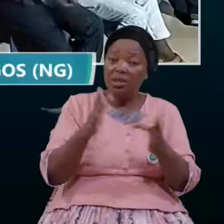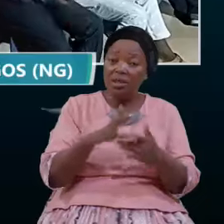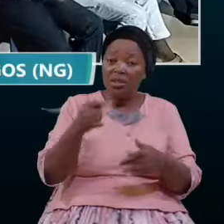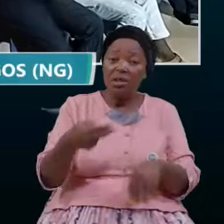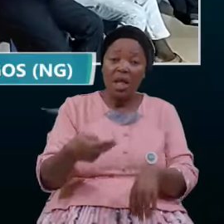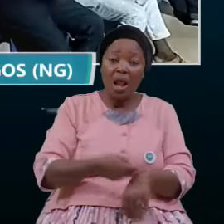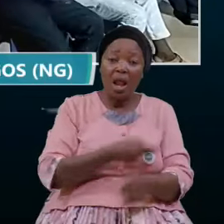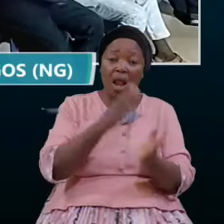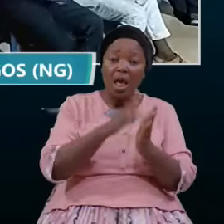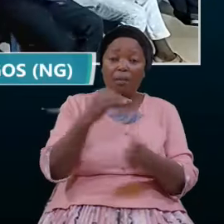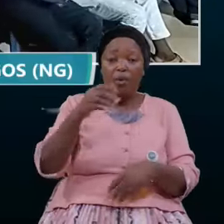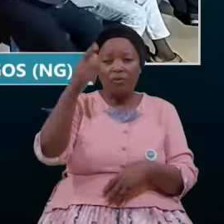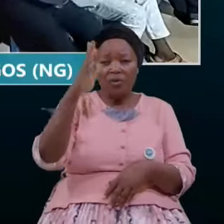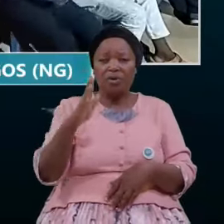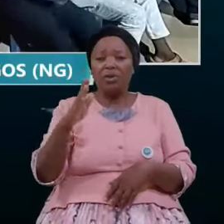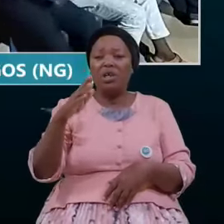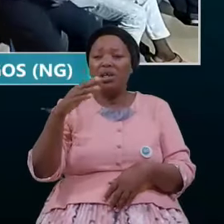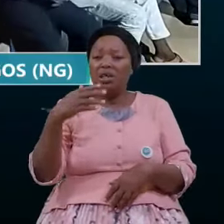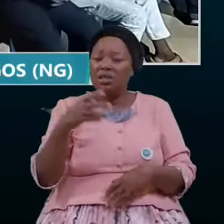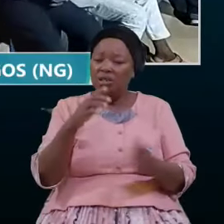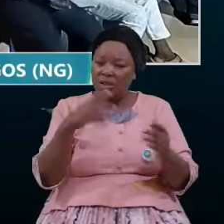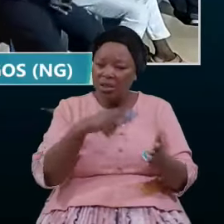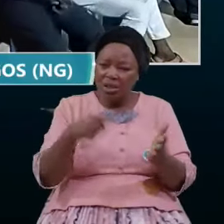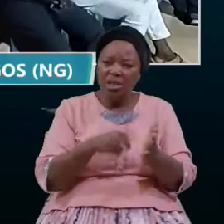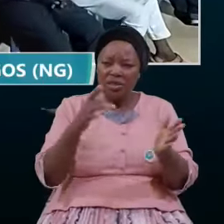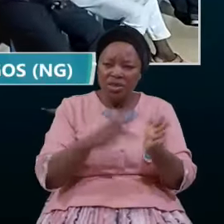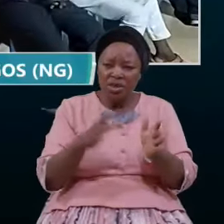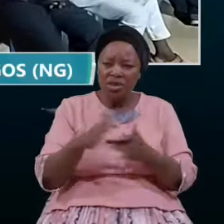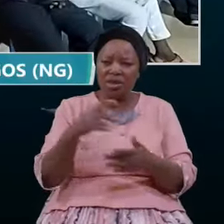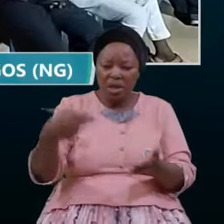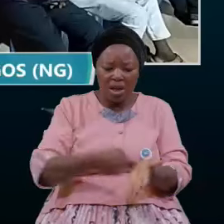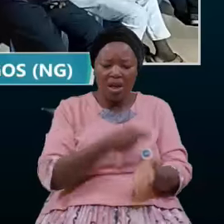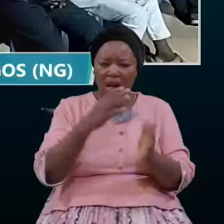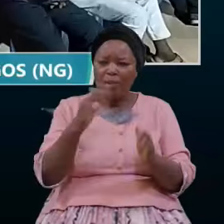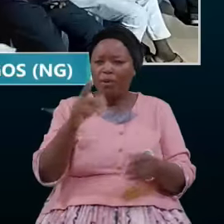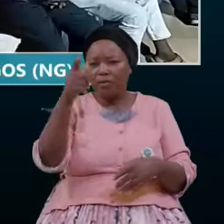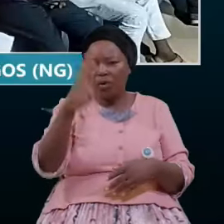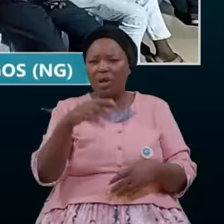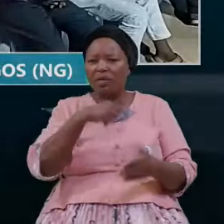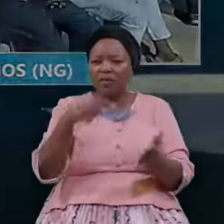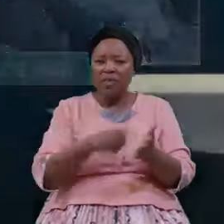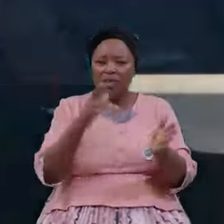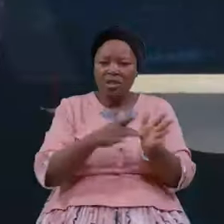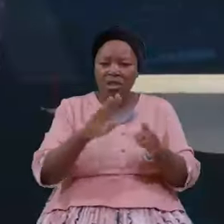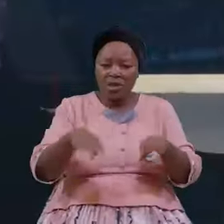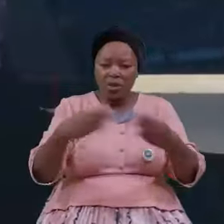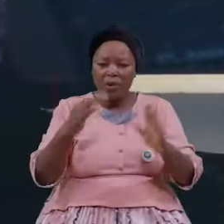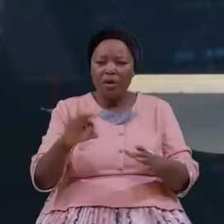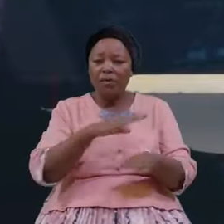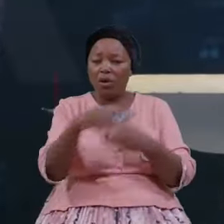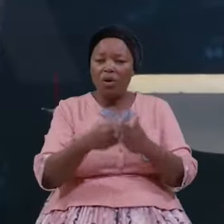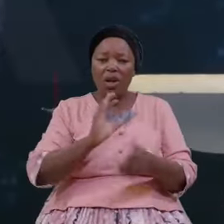This Jesus, the supplier of all our needs. This Jesus, the